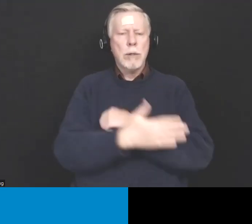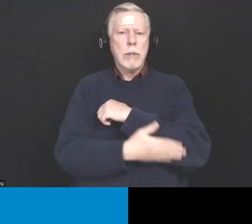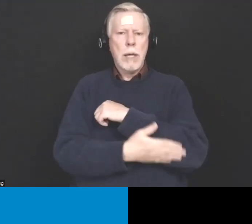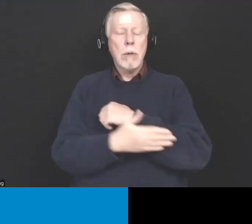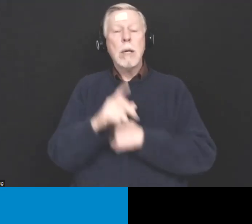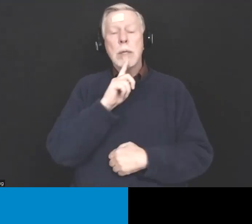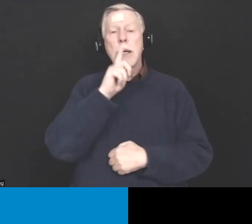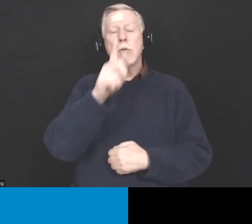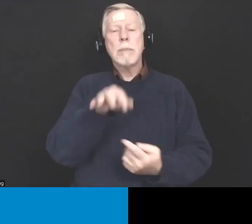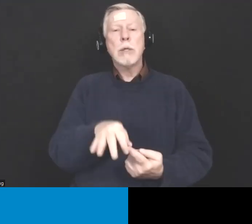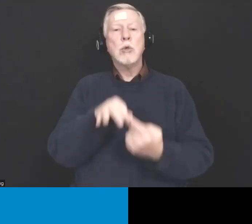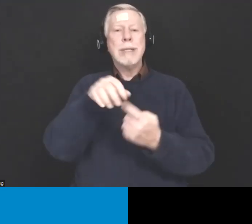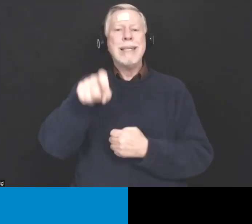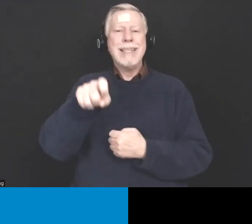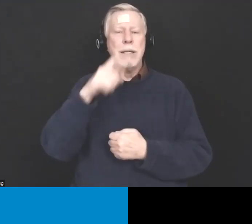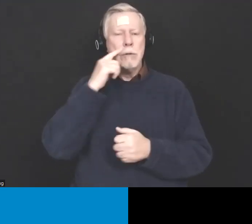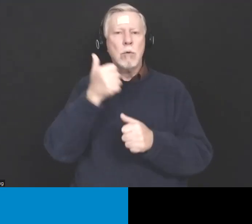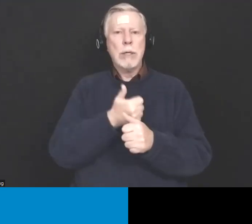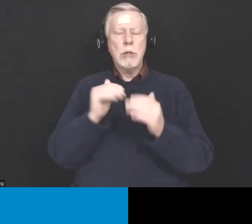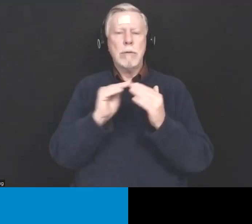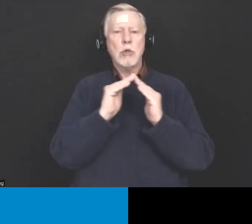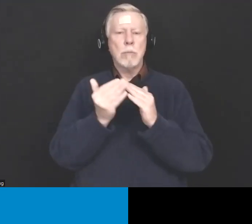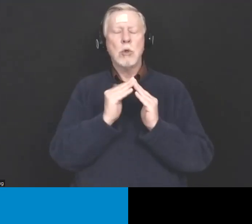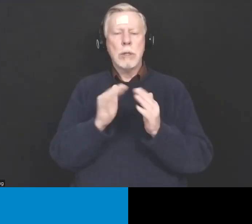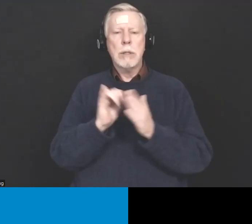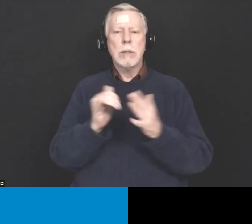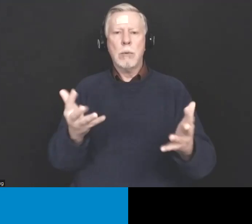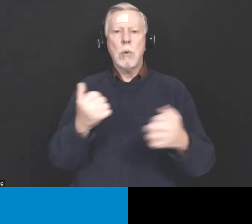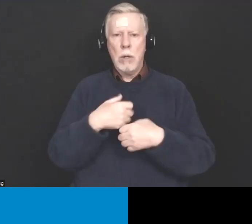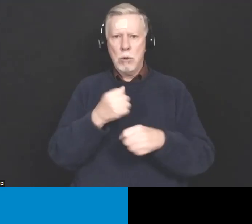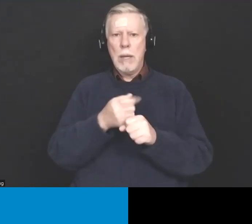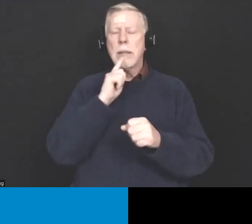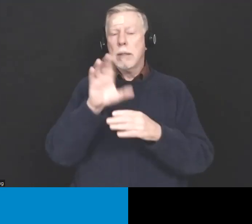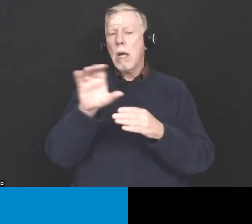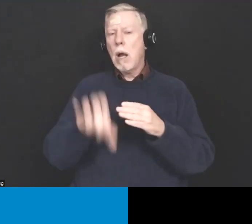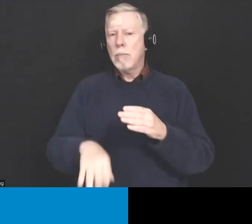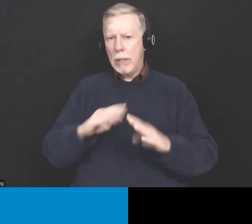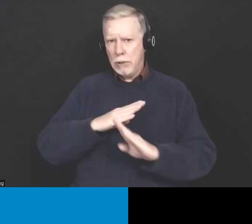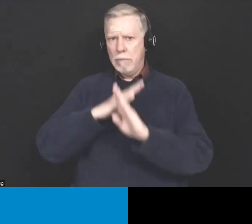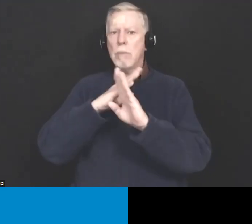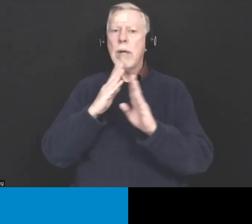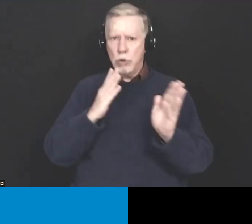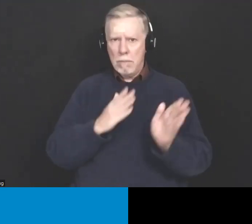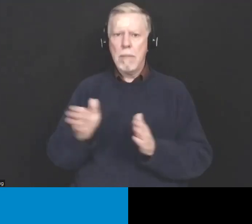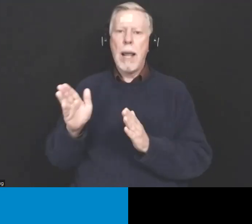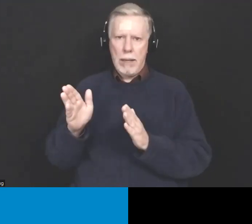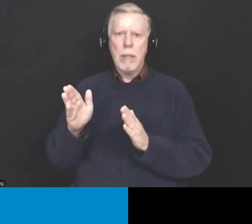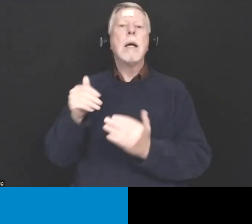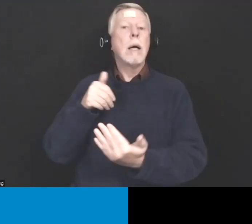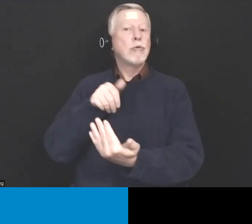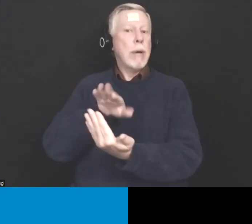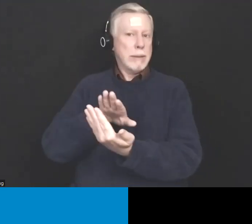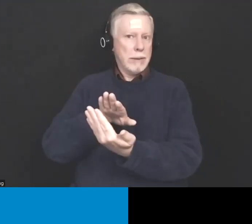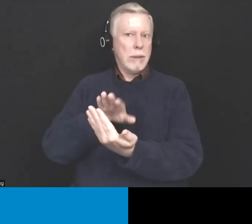unique needs within each of these communities that we want to make sure the comprehensive prevention plan addresses. So the plan's probably going to